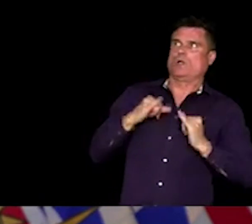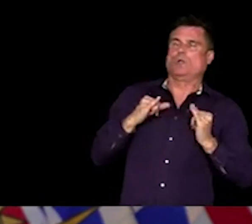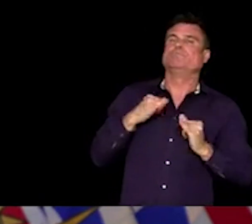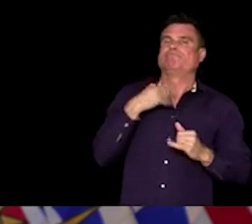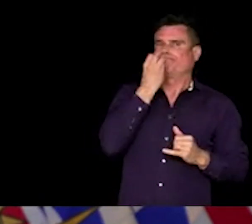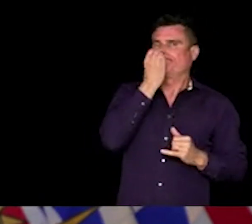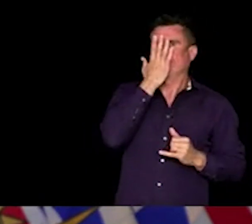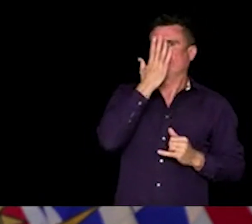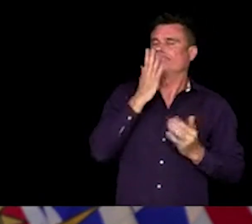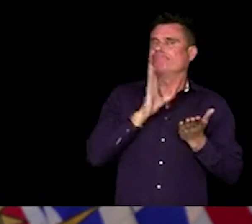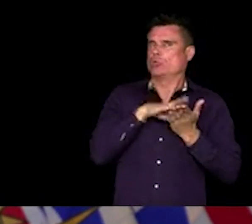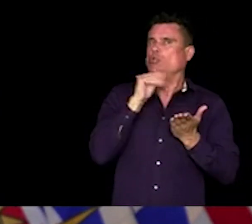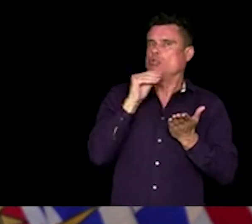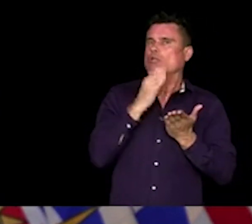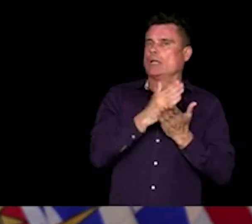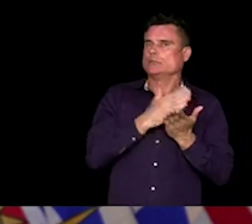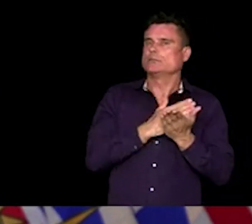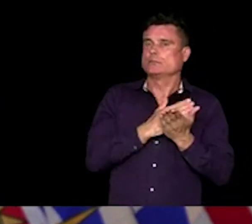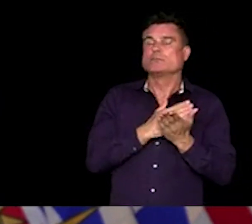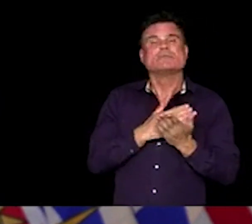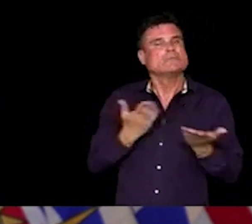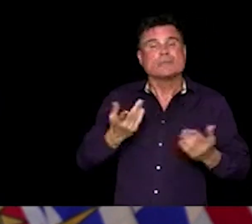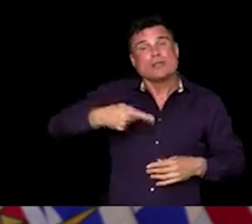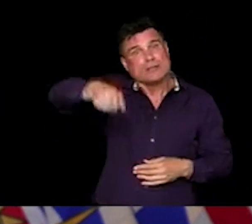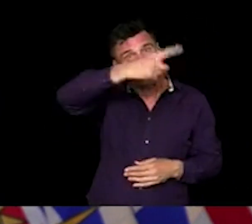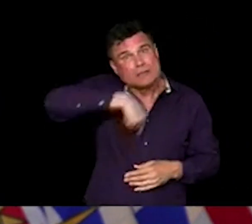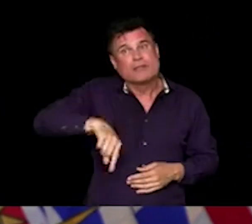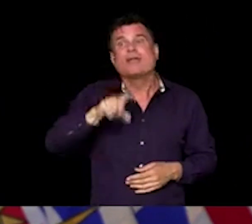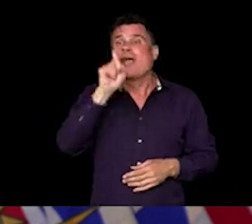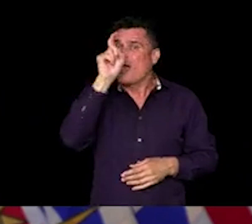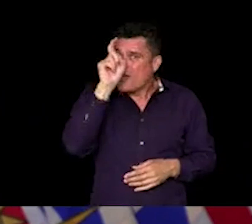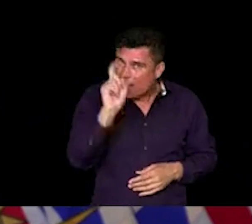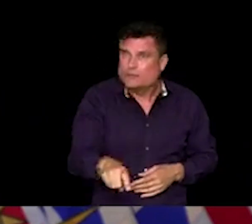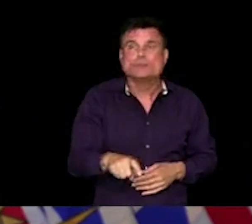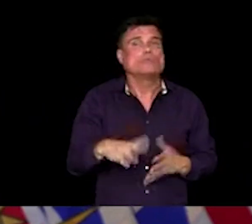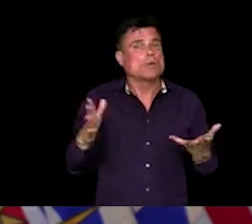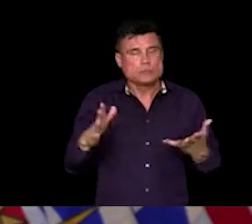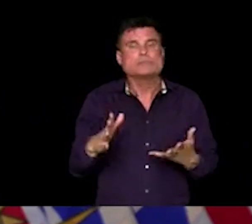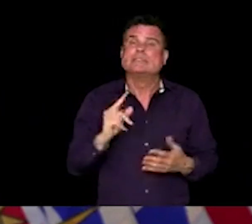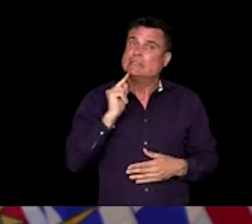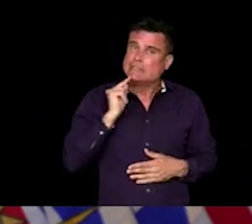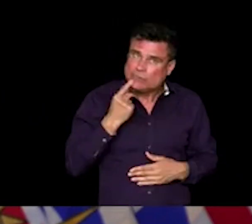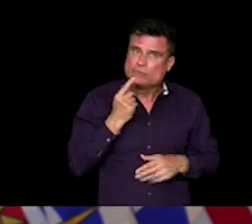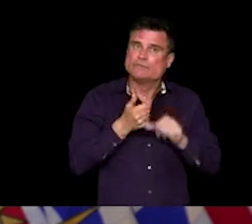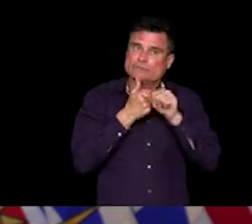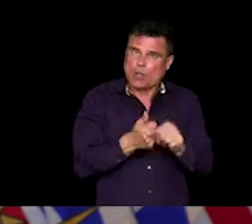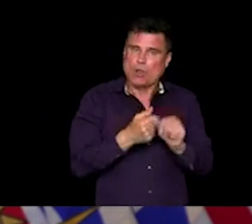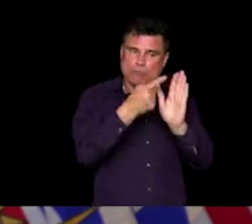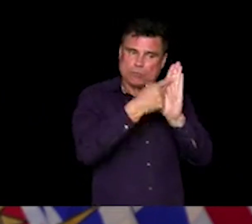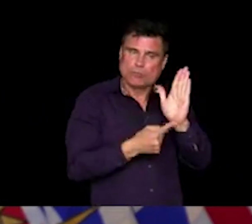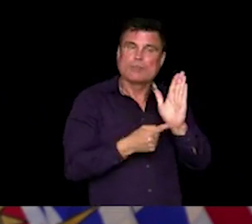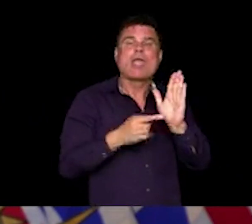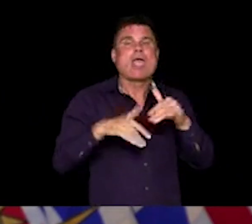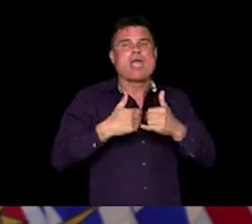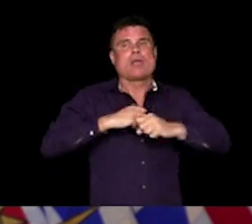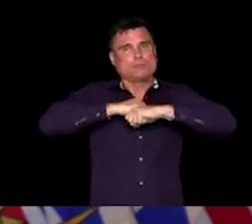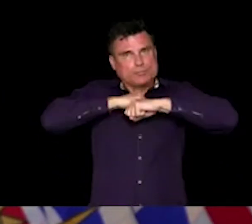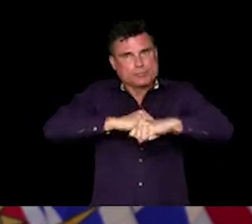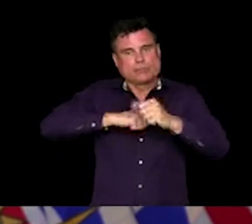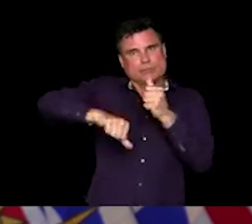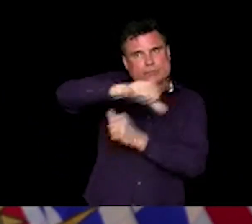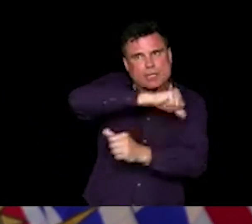need to take those measures to protect our families, our groups, our communities. And I encourage everybody